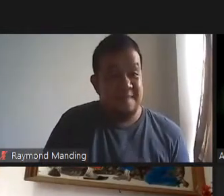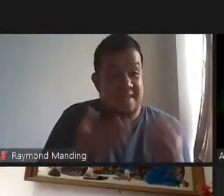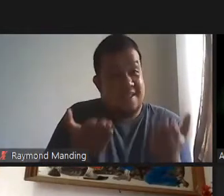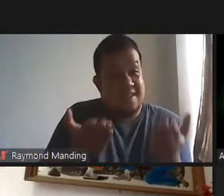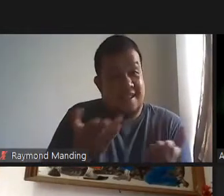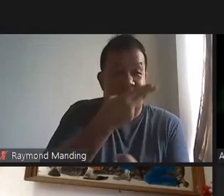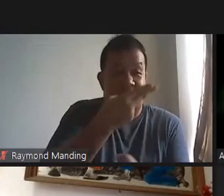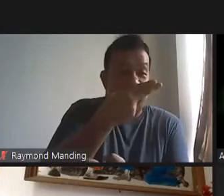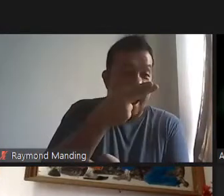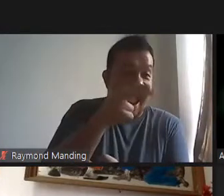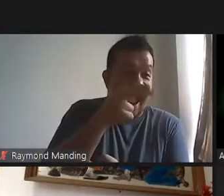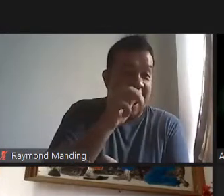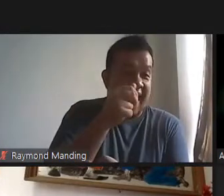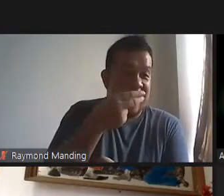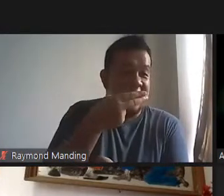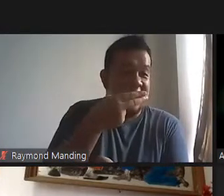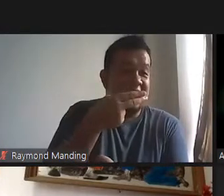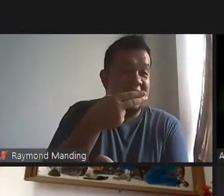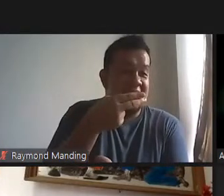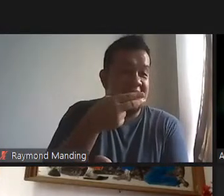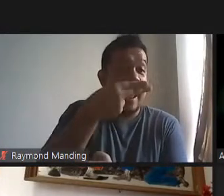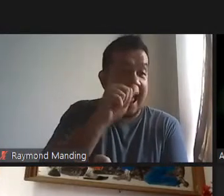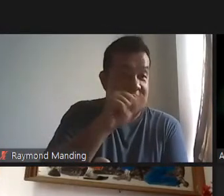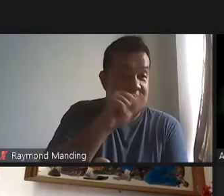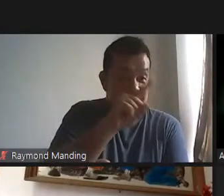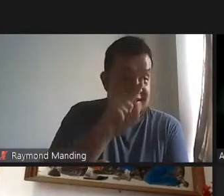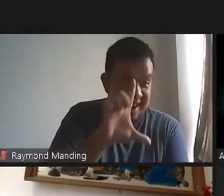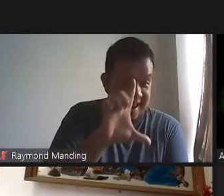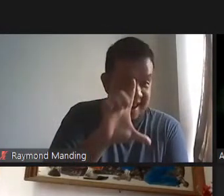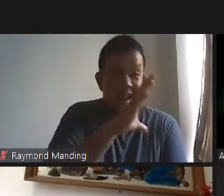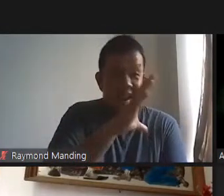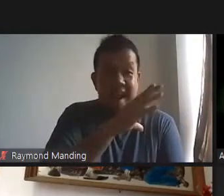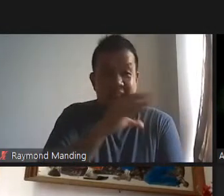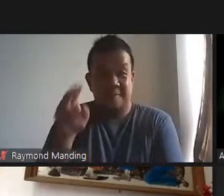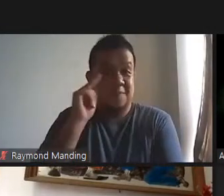din kayo dun sa video chat, dun sa healthcare access team.